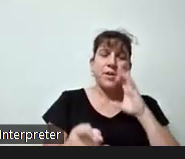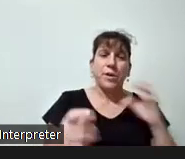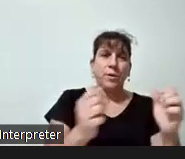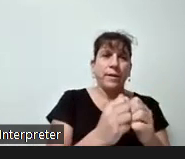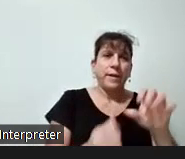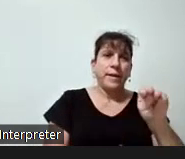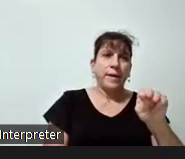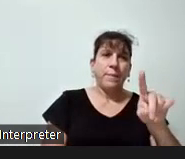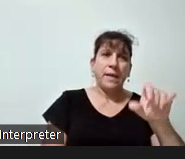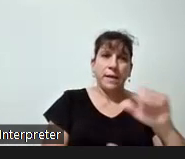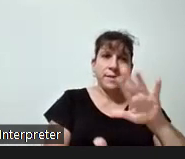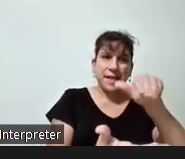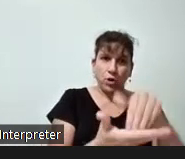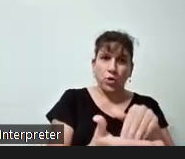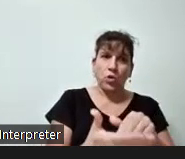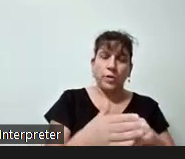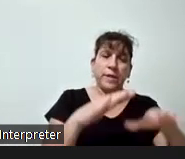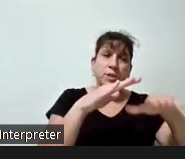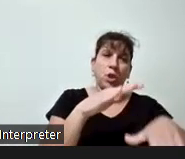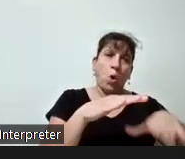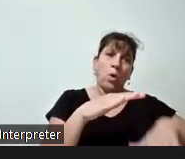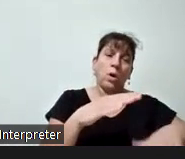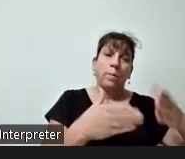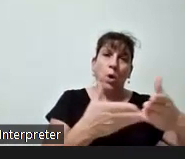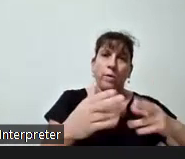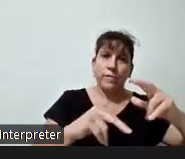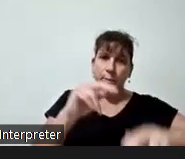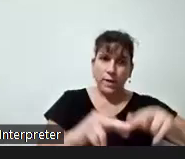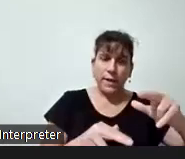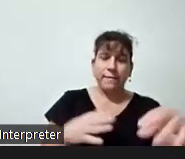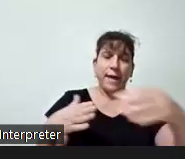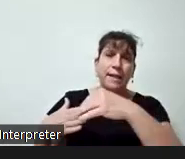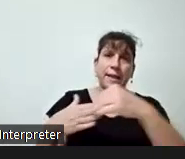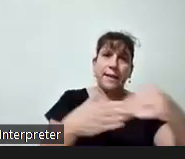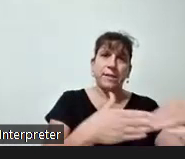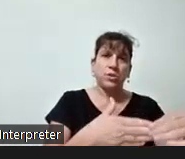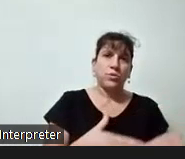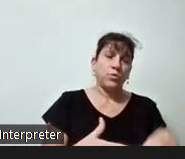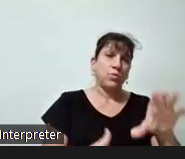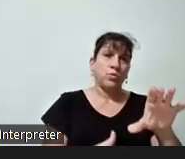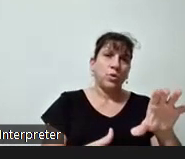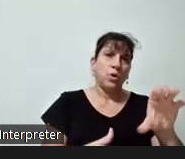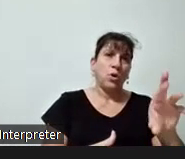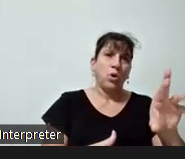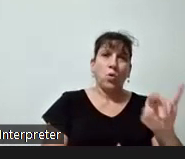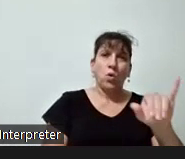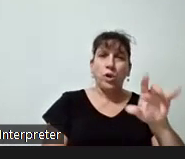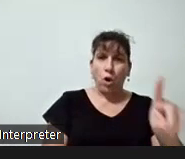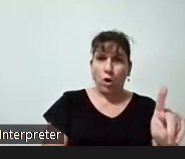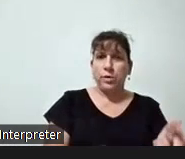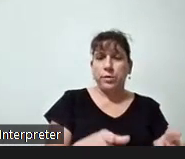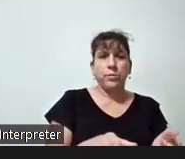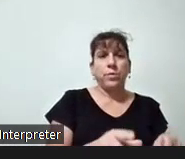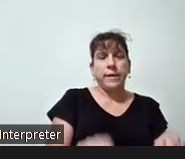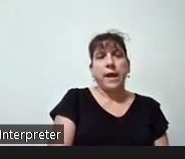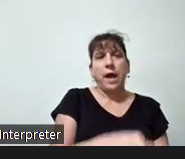center, which is in the lower portion of the building, which also leads into a courtyard, an additional courtyard that's on the